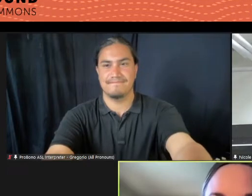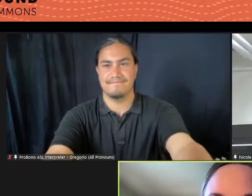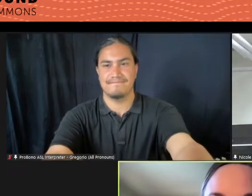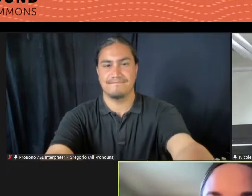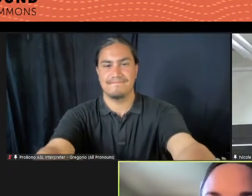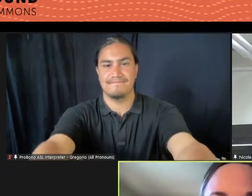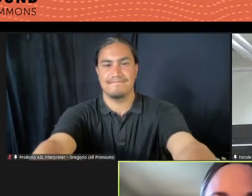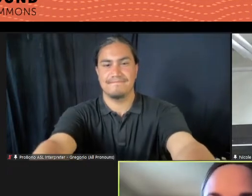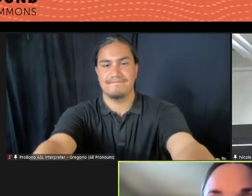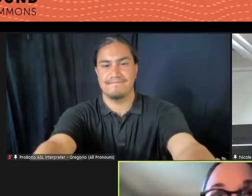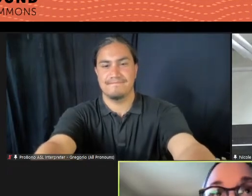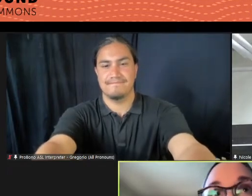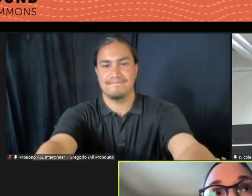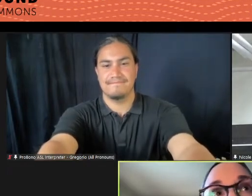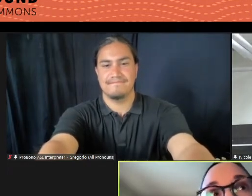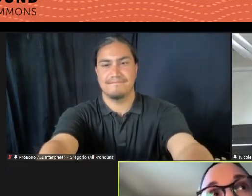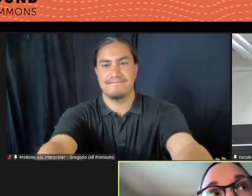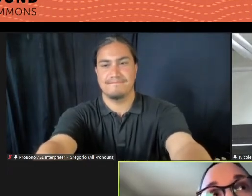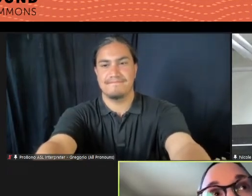thank you for